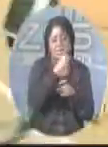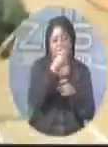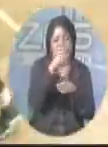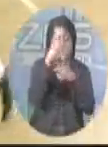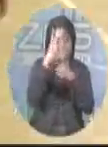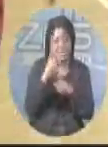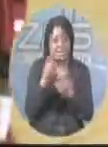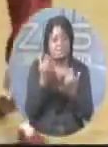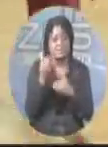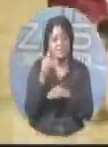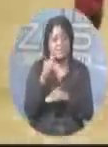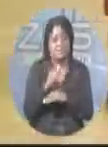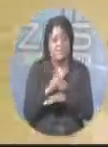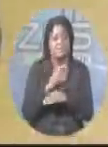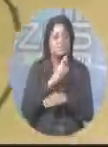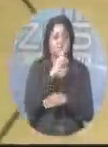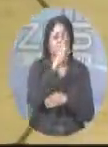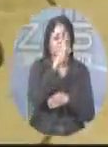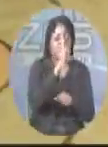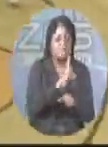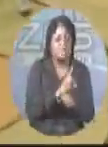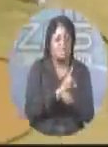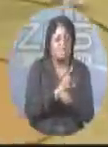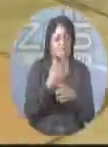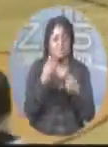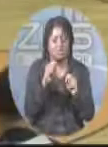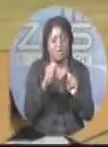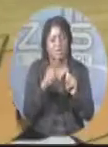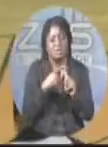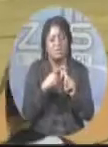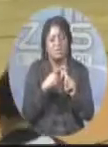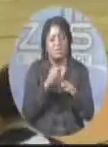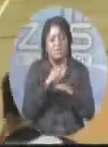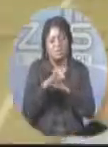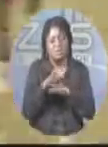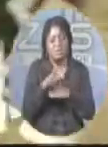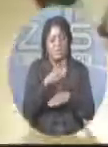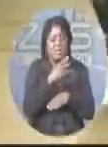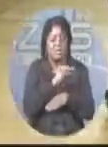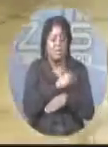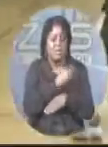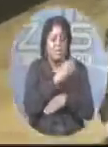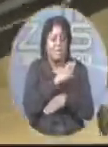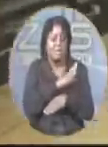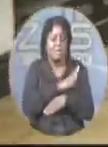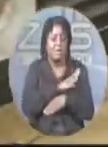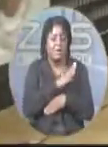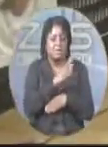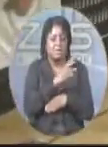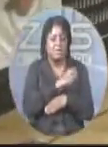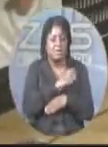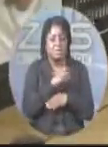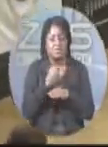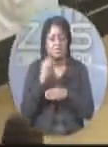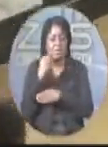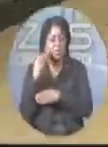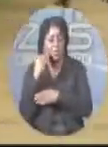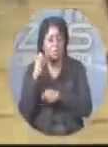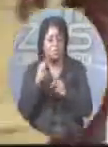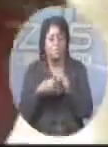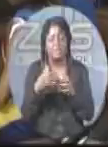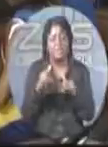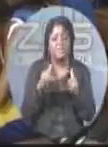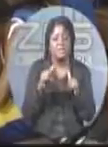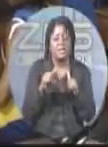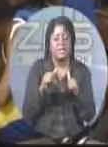try to send the defending champions, the Mailboat Cybots, home so they can either face off with the winner of the Commonwealth Bank Giants and Mr. Ship It Freight